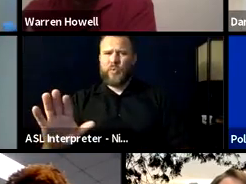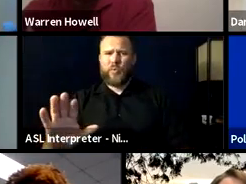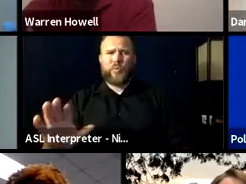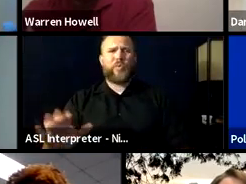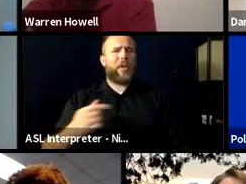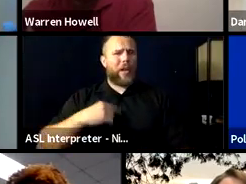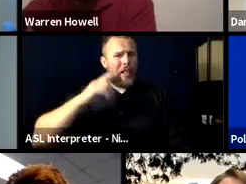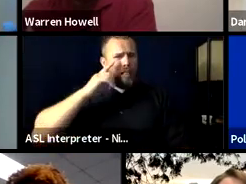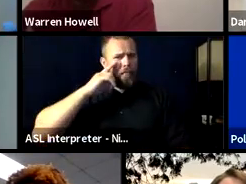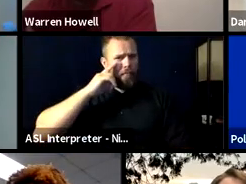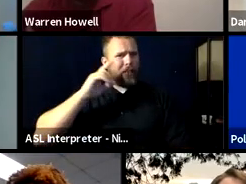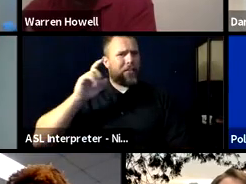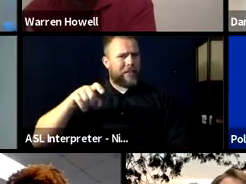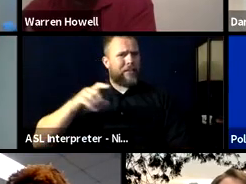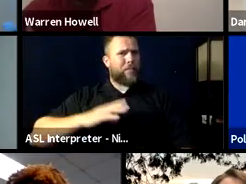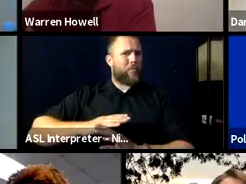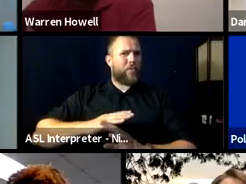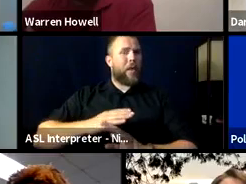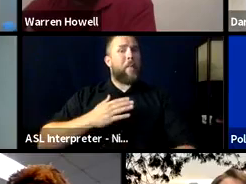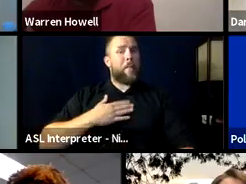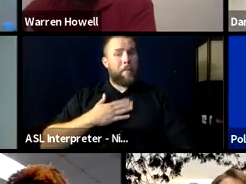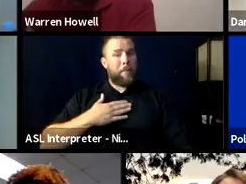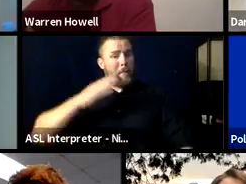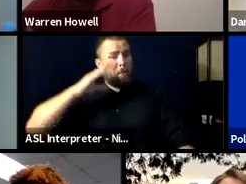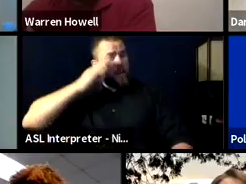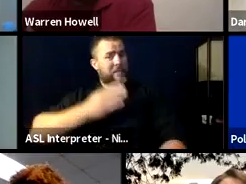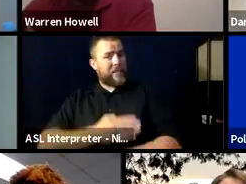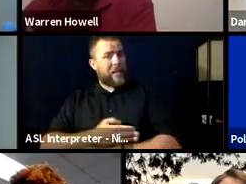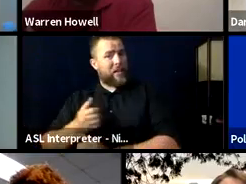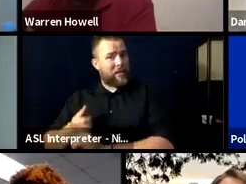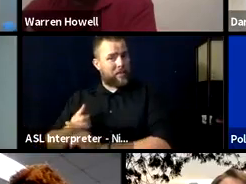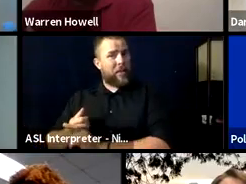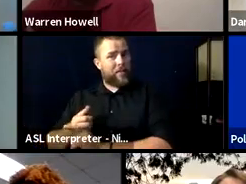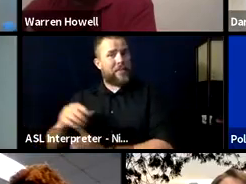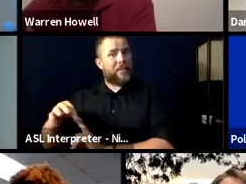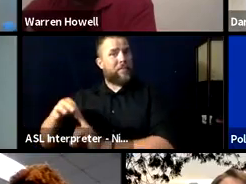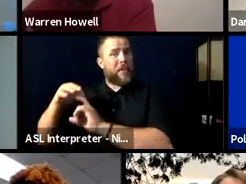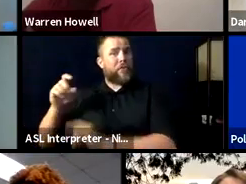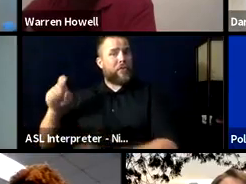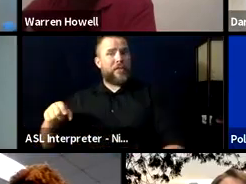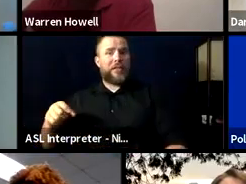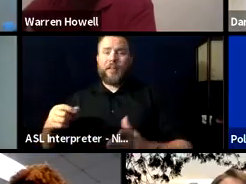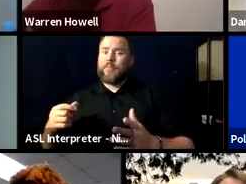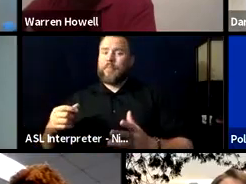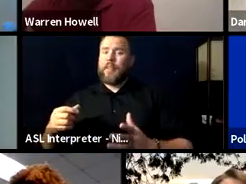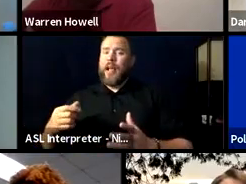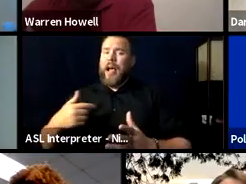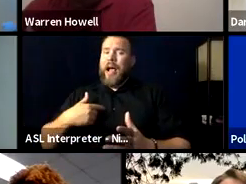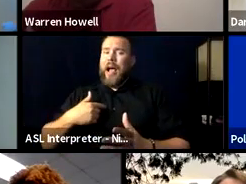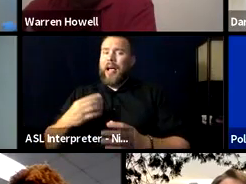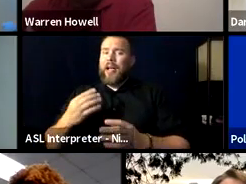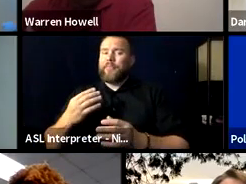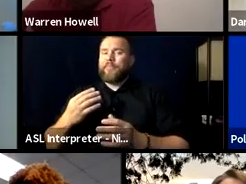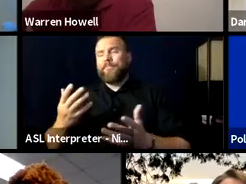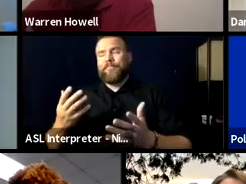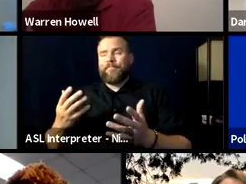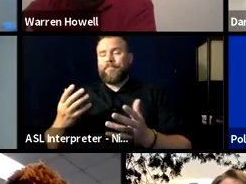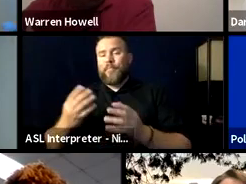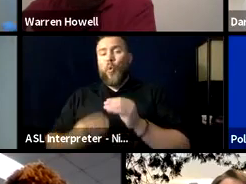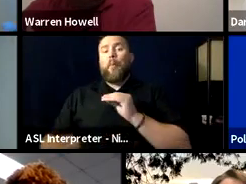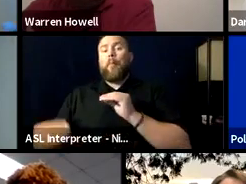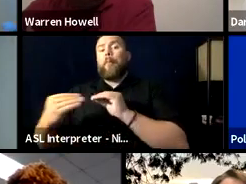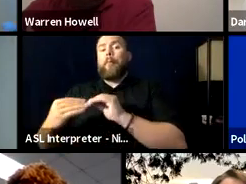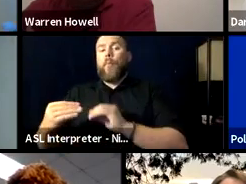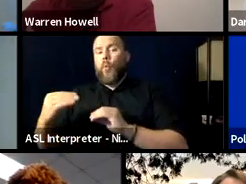possible. And my son is a special needs student, and I understand more than many other parents that in-person